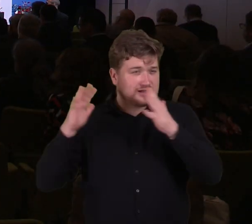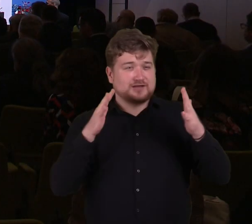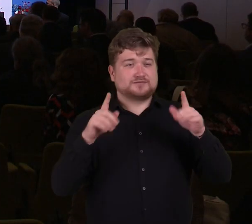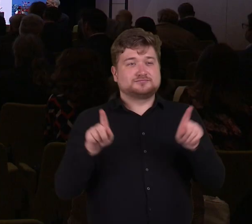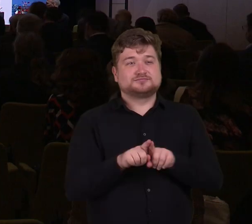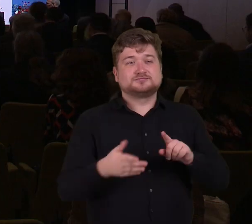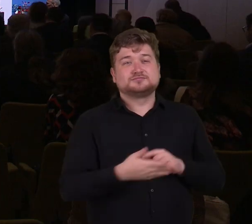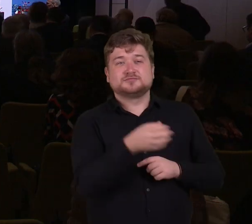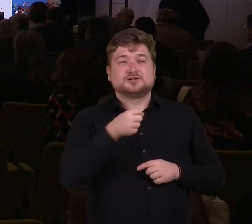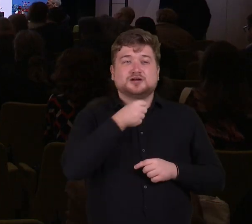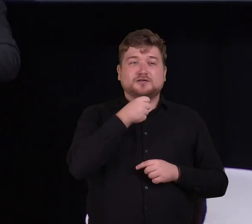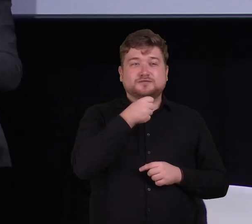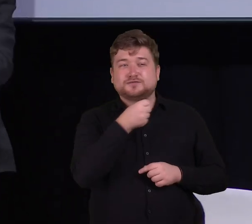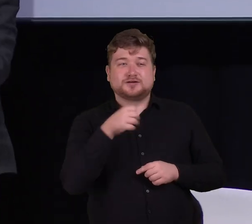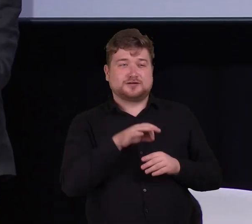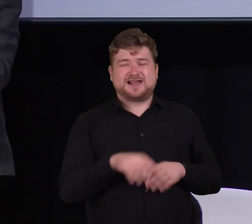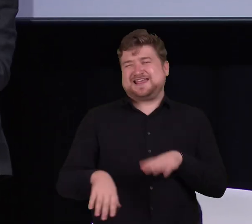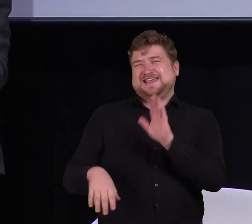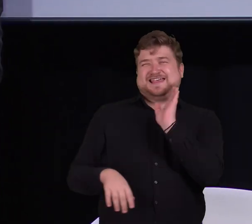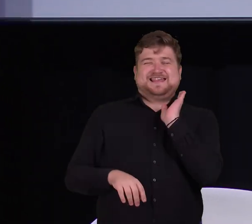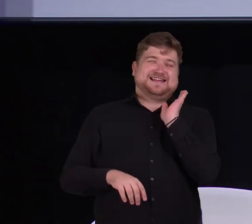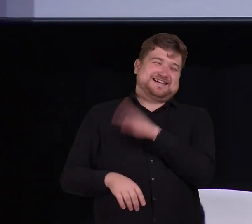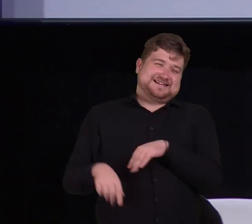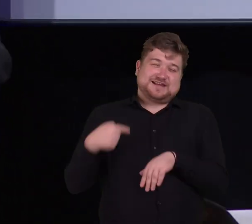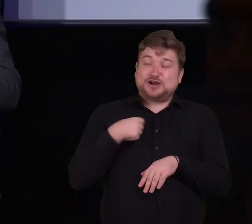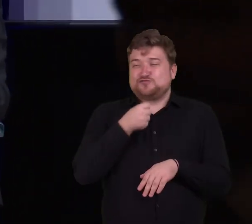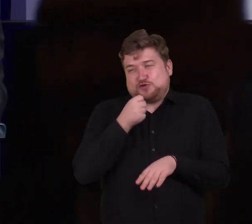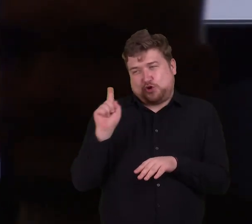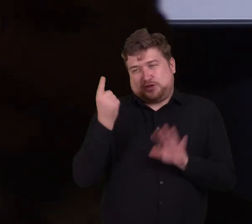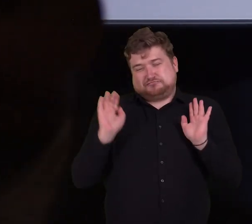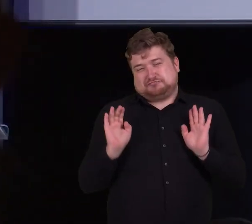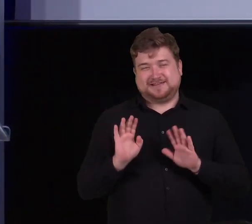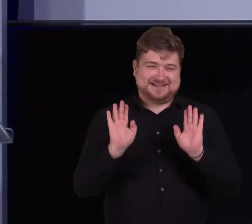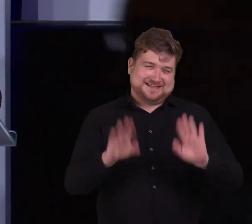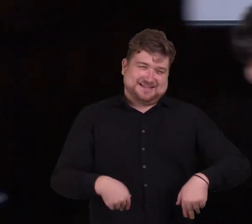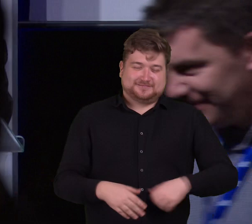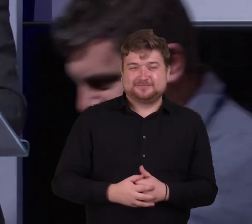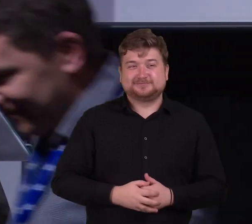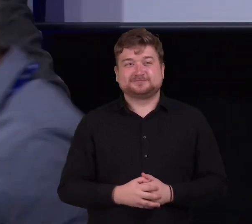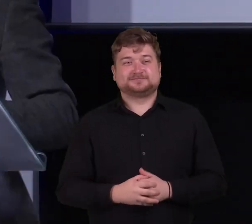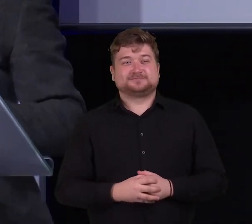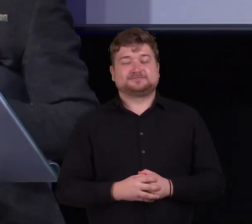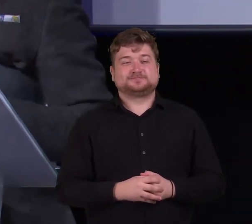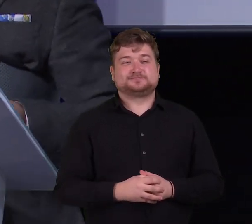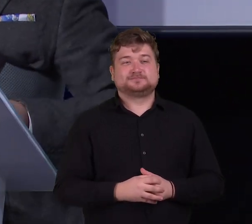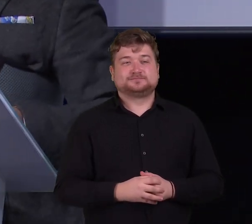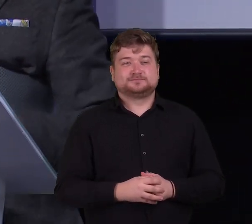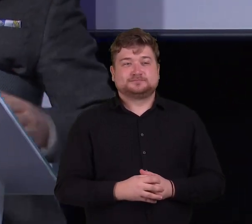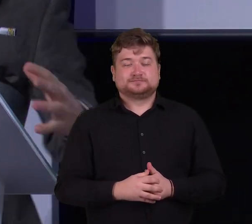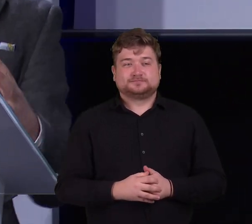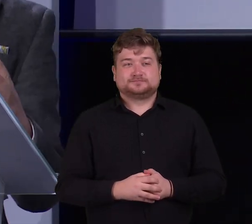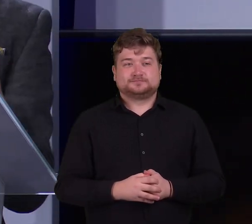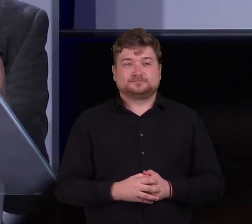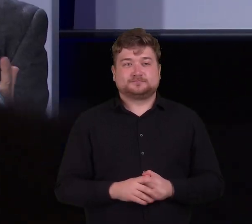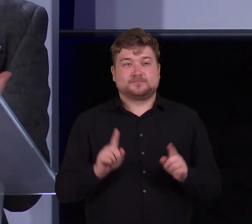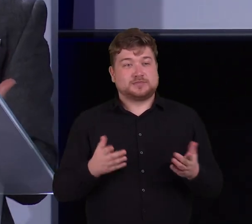moderator. The worst case, the worst work is now ahead of our shadow reporter, but he has to